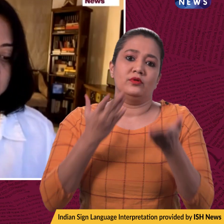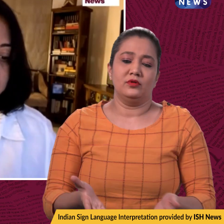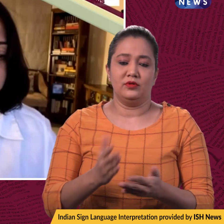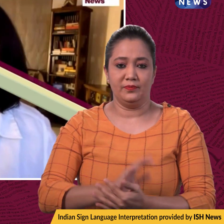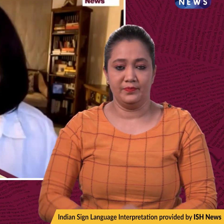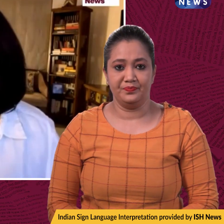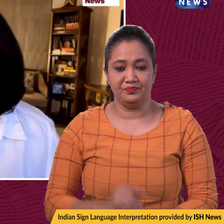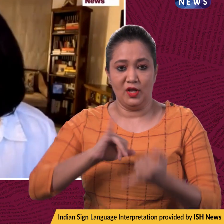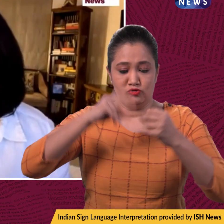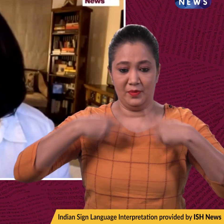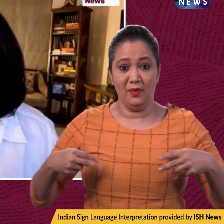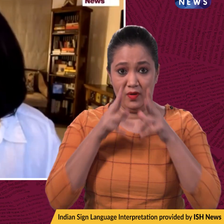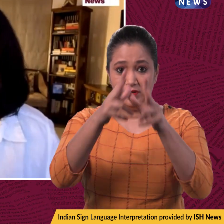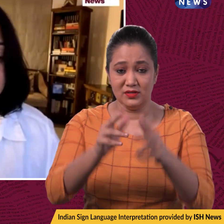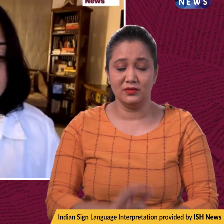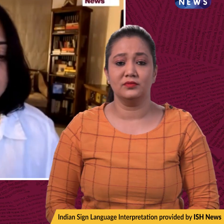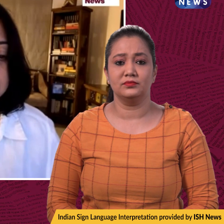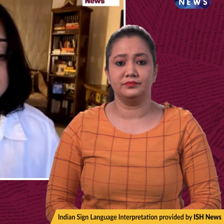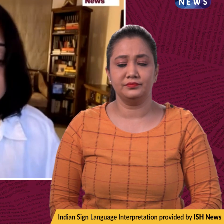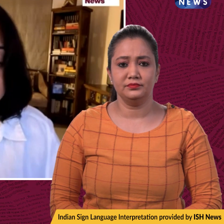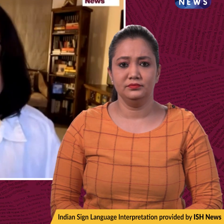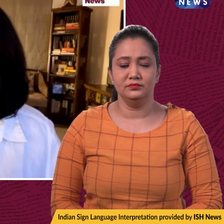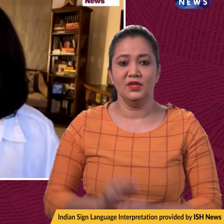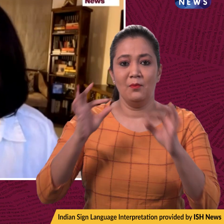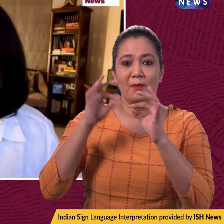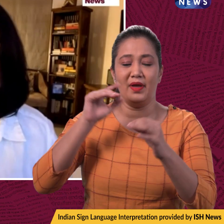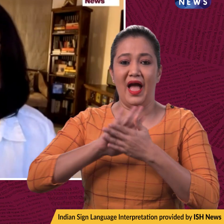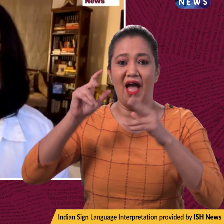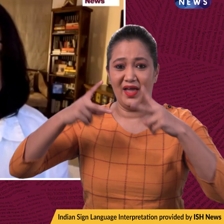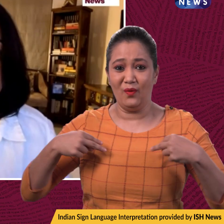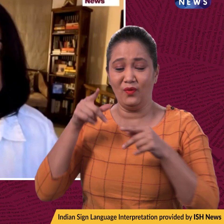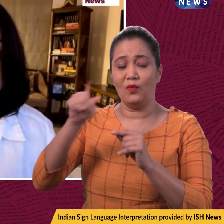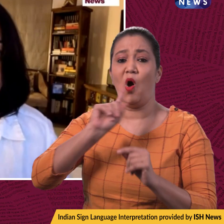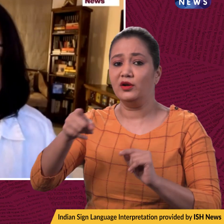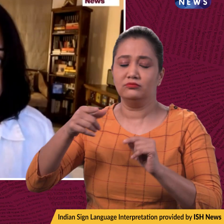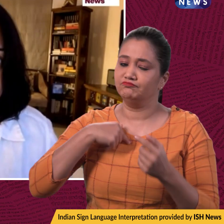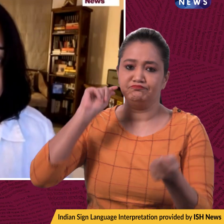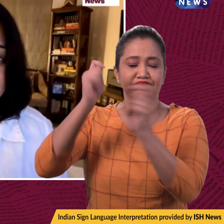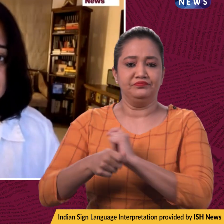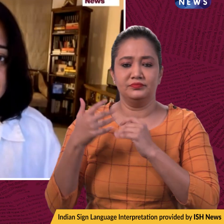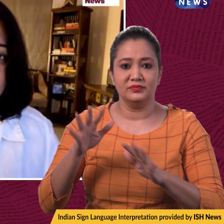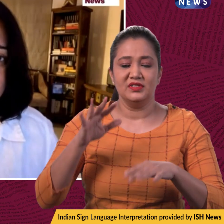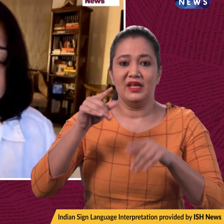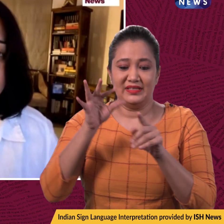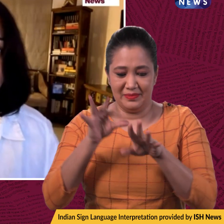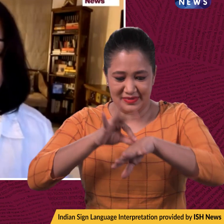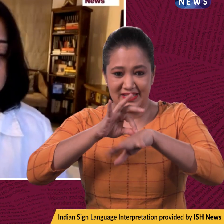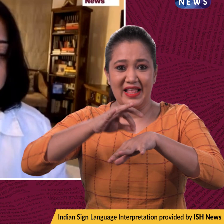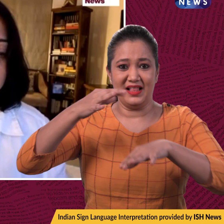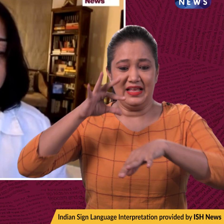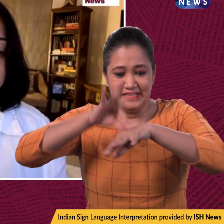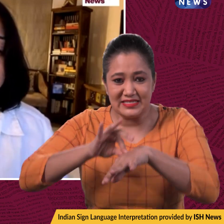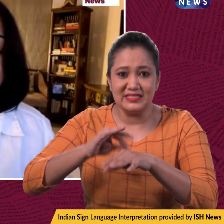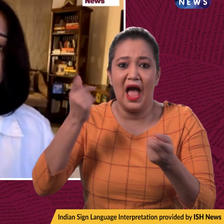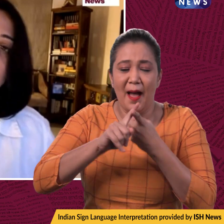has come out. The Supreme Court today has set aside the Bombay High Court order that basically required for skin-to-skin